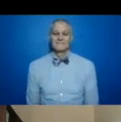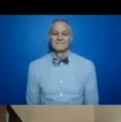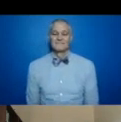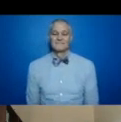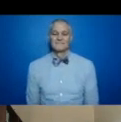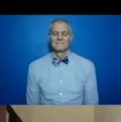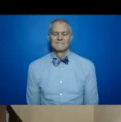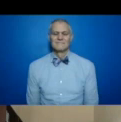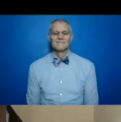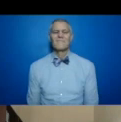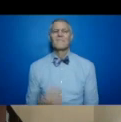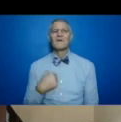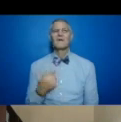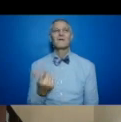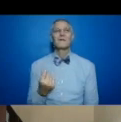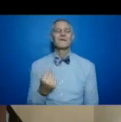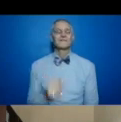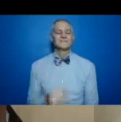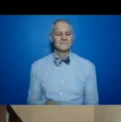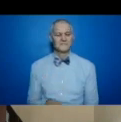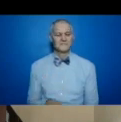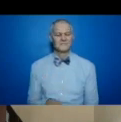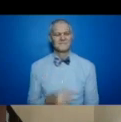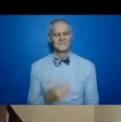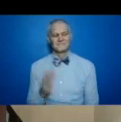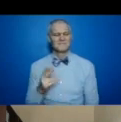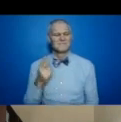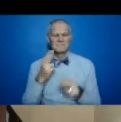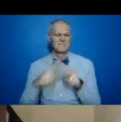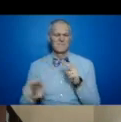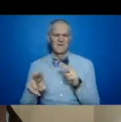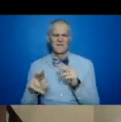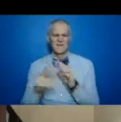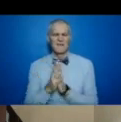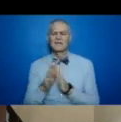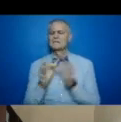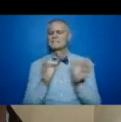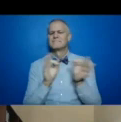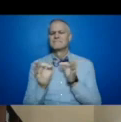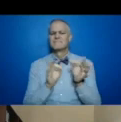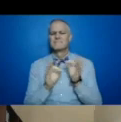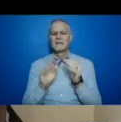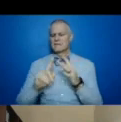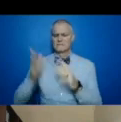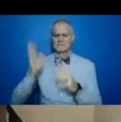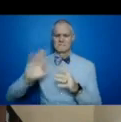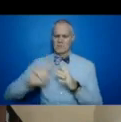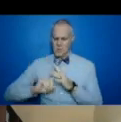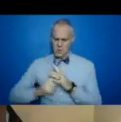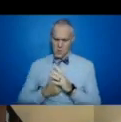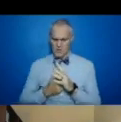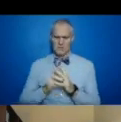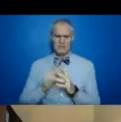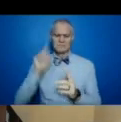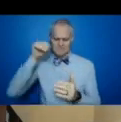What I wanted to do just kind of quickly is run through a description about the origins, how I came to this transformative